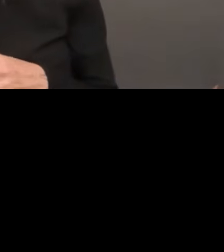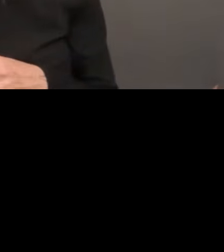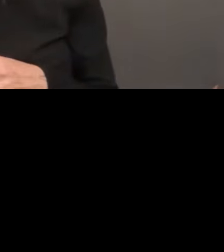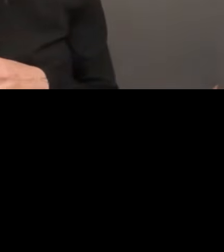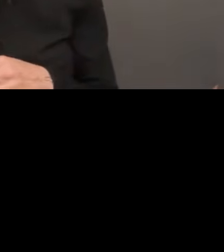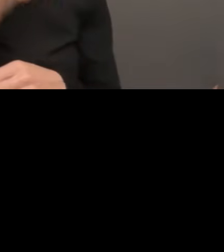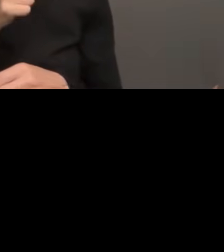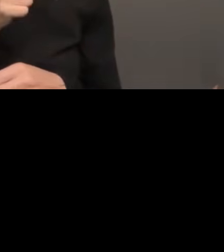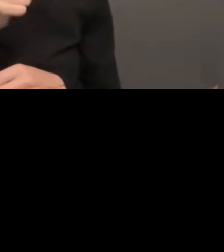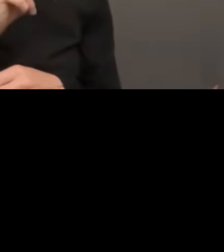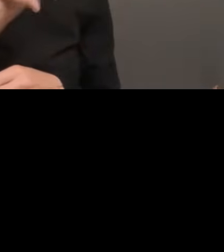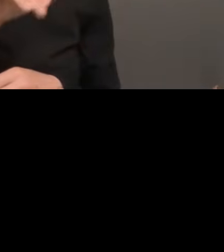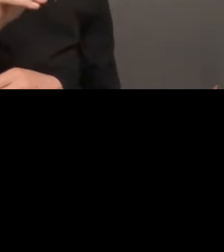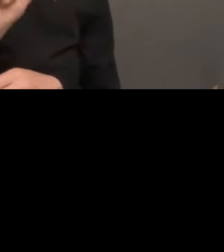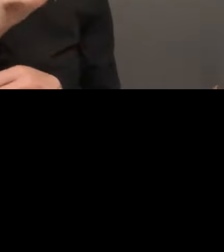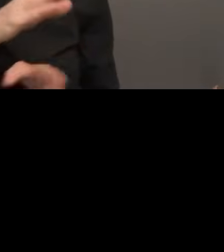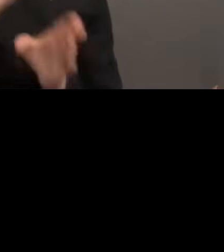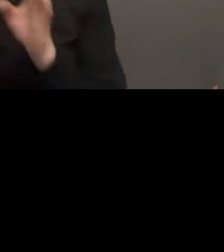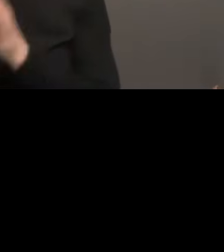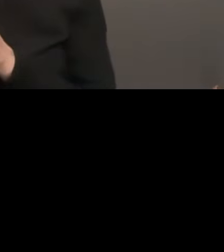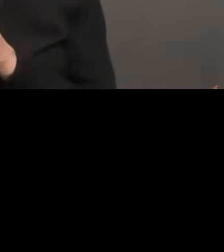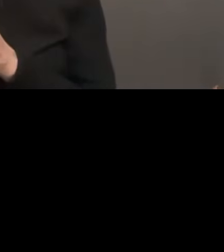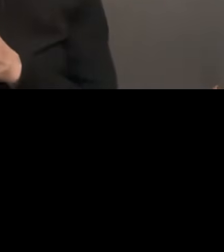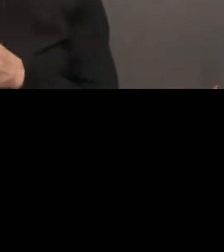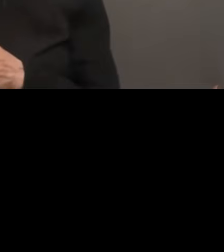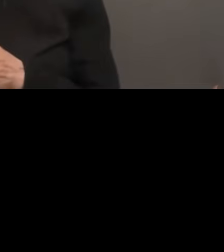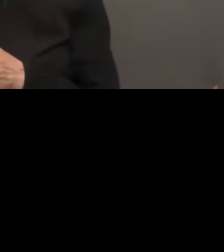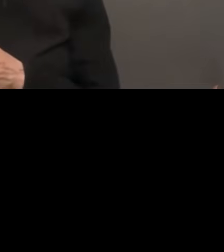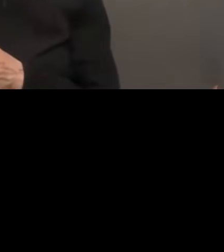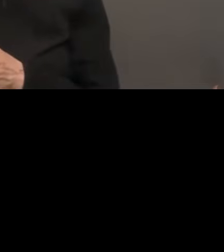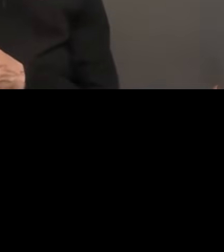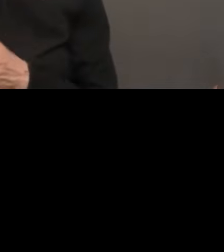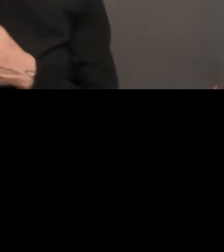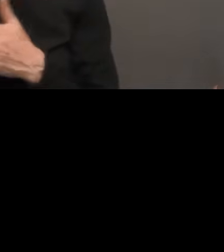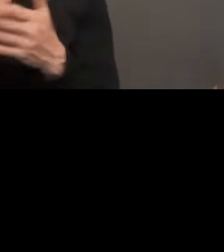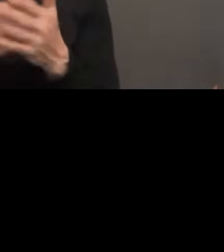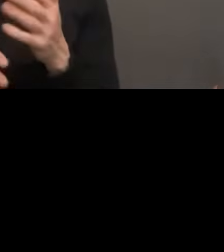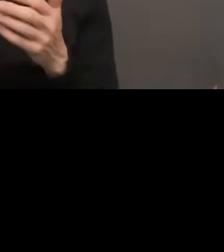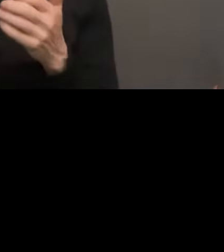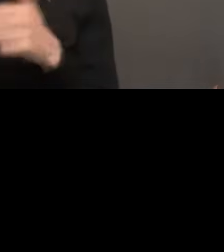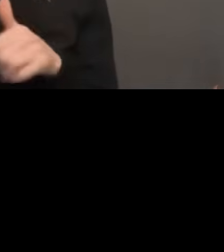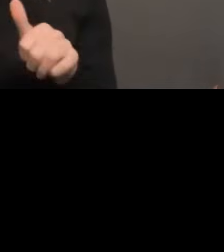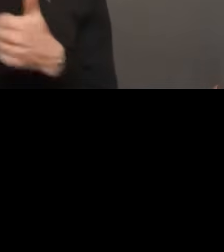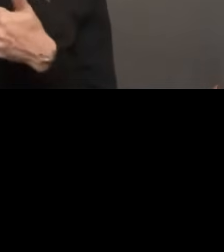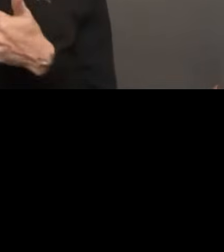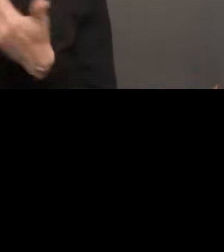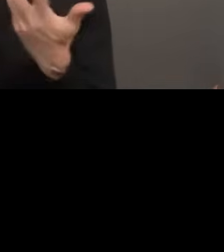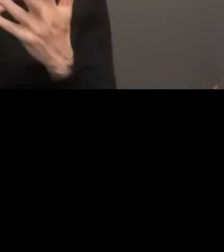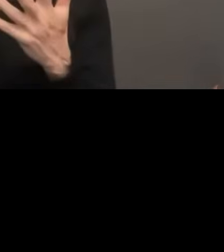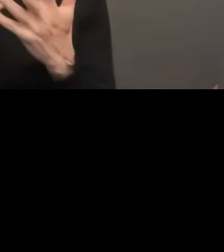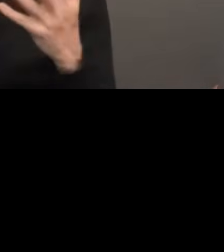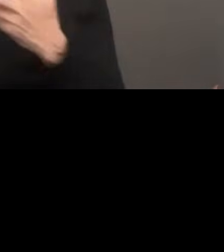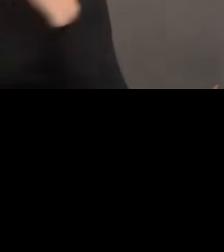Greece, between Chios and Izmir, it's some of the most challenging, baffling winds. And I mean, it's a